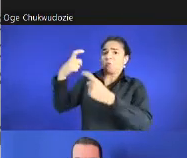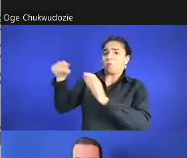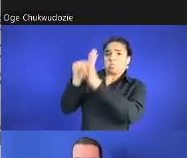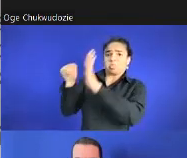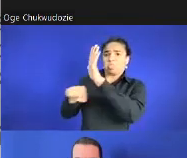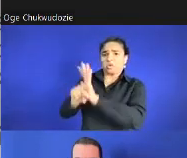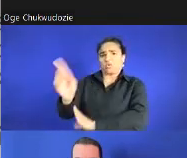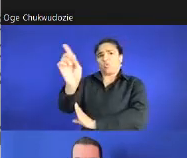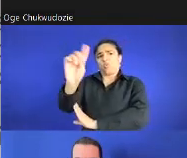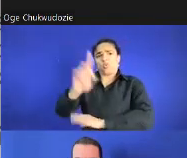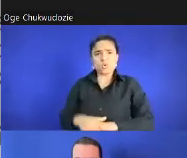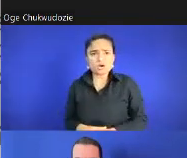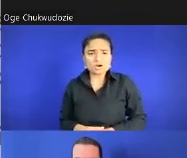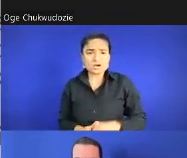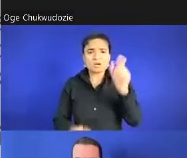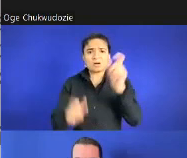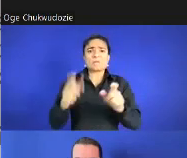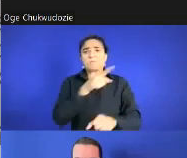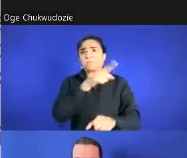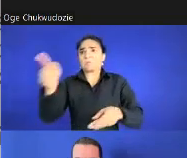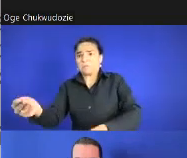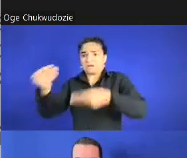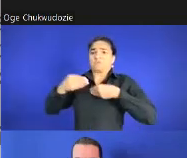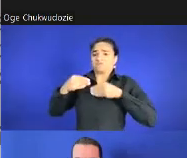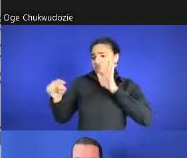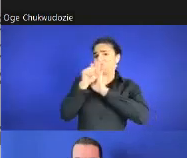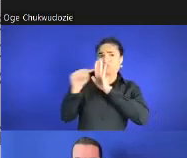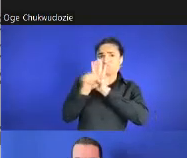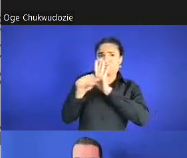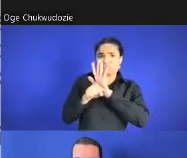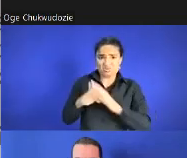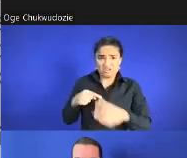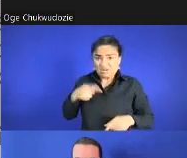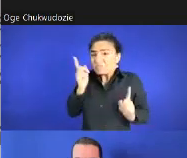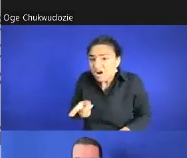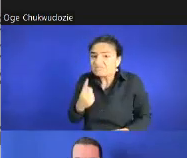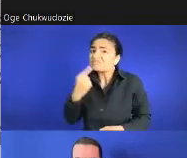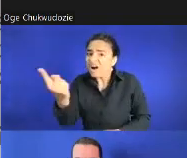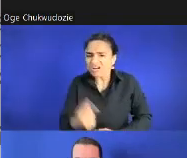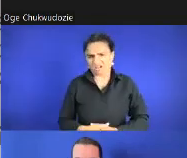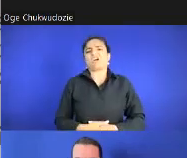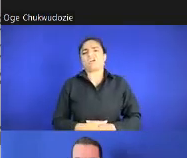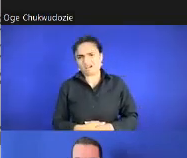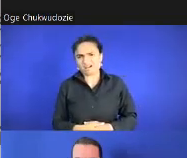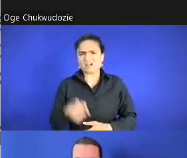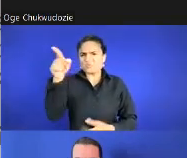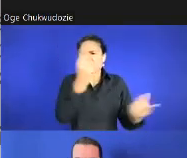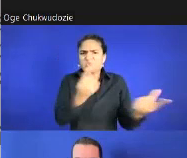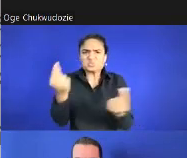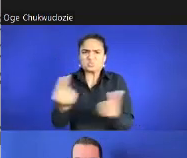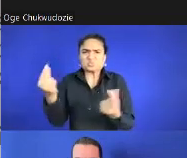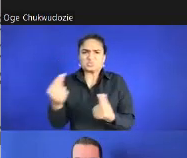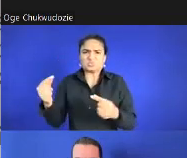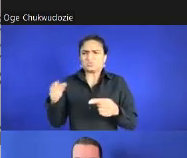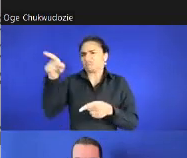are inappropriate? Or we have cases where the custom of the place forbids people to talk